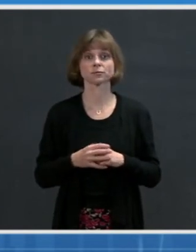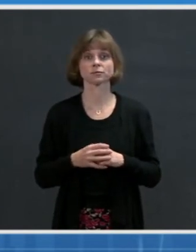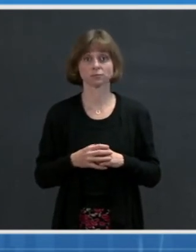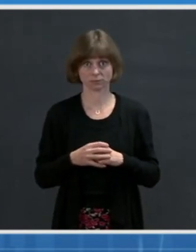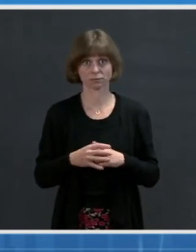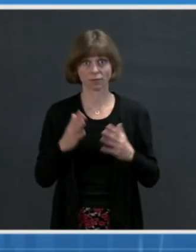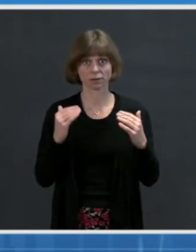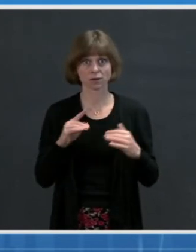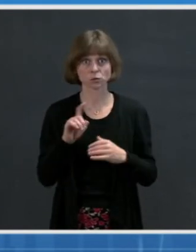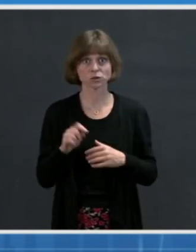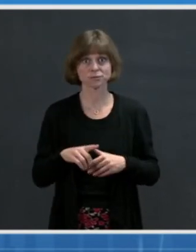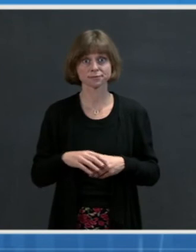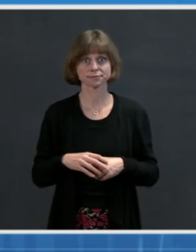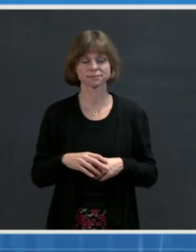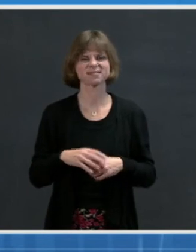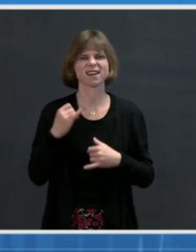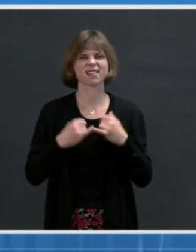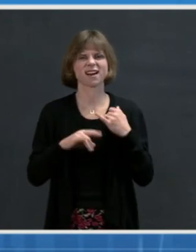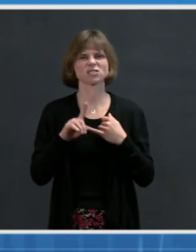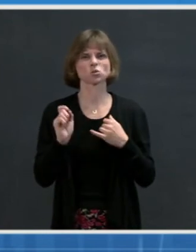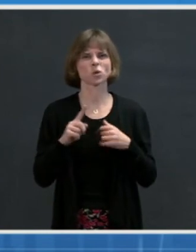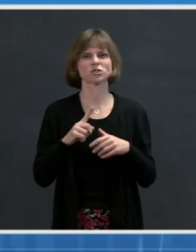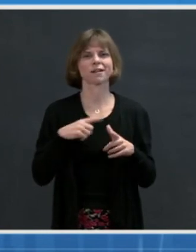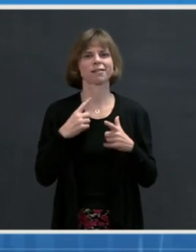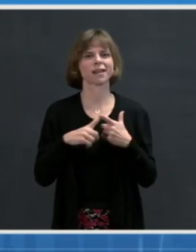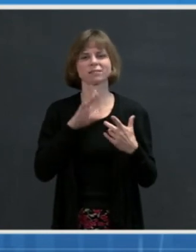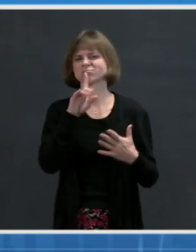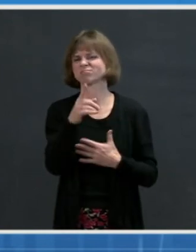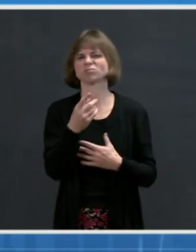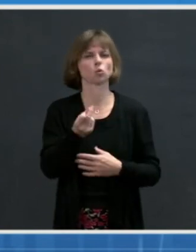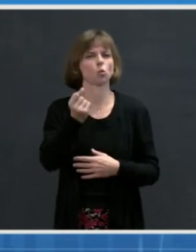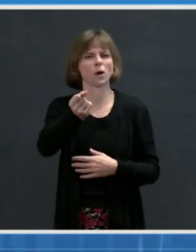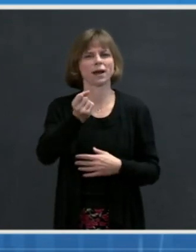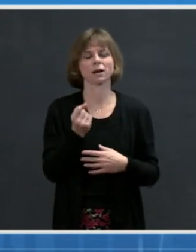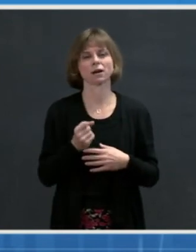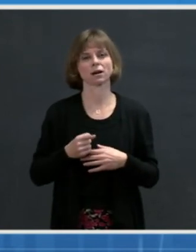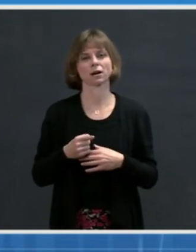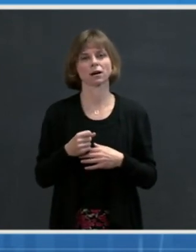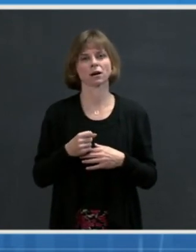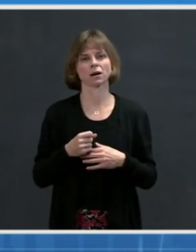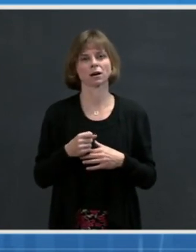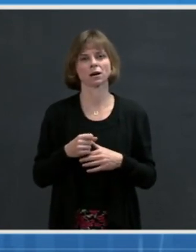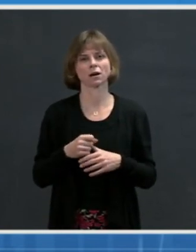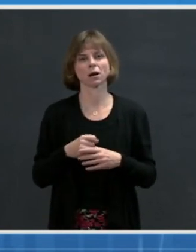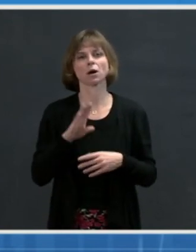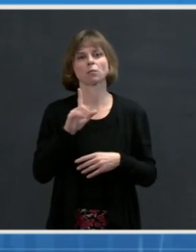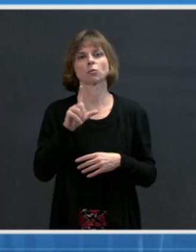Next question. Last question, and we're going to make it really quick. Josh Wingrove with Bloomberg.